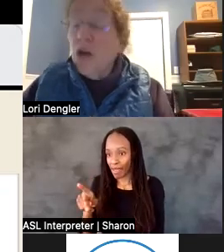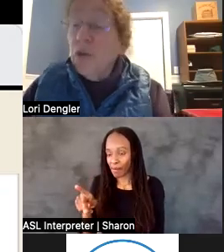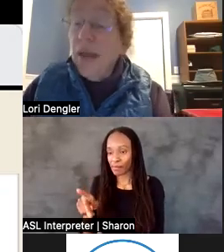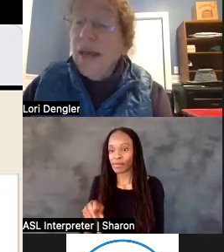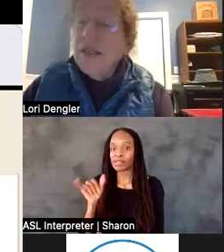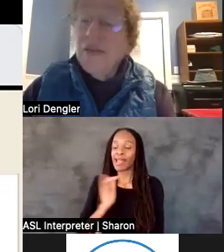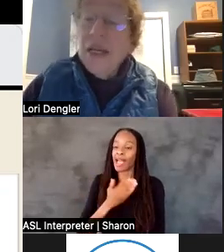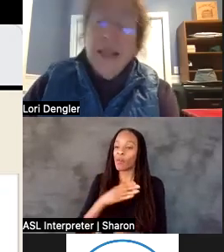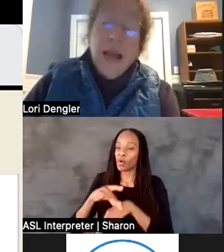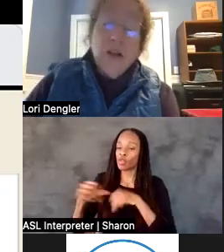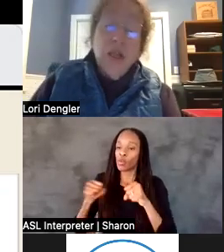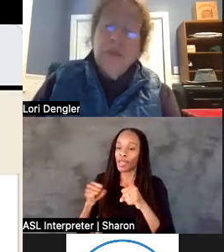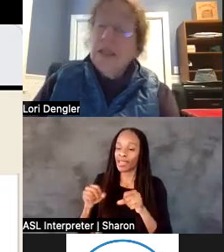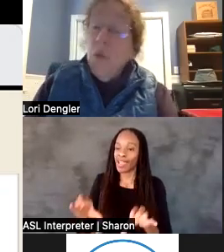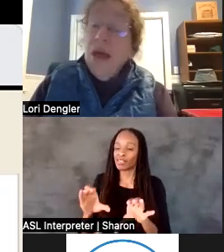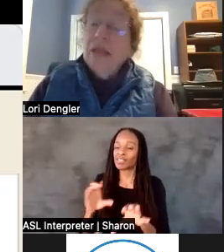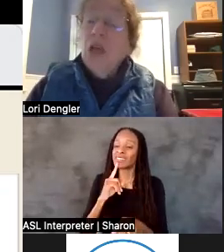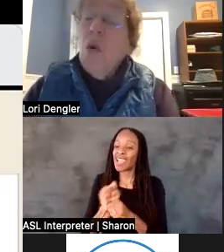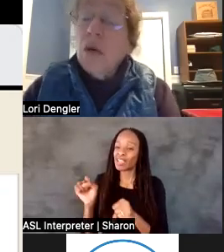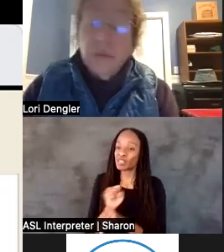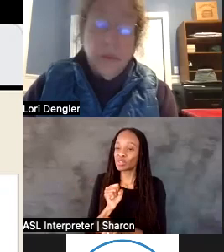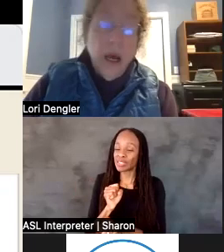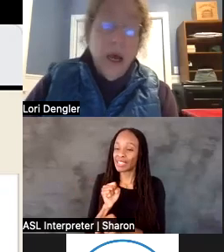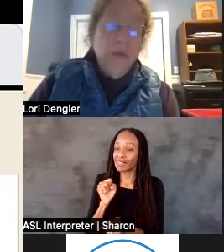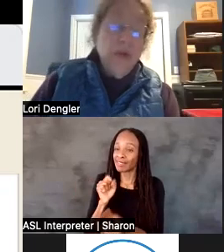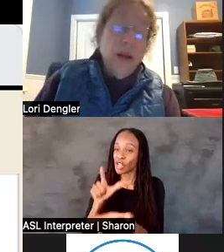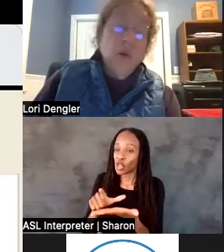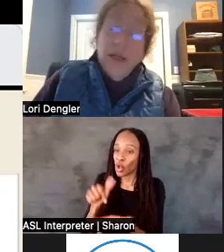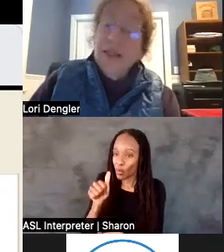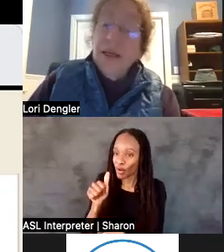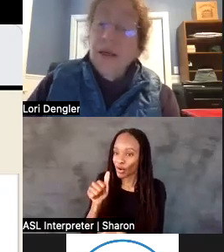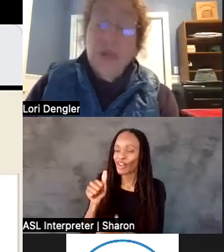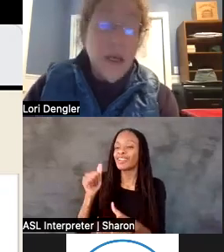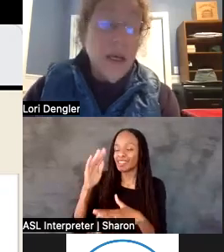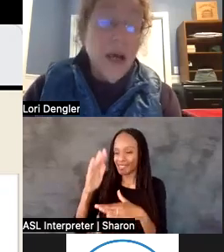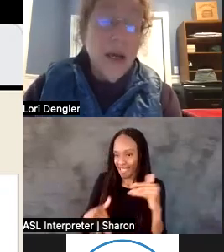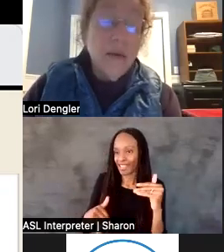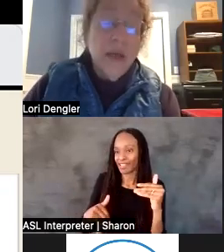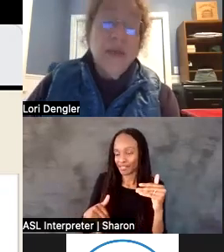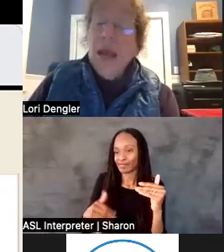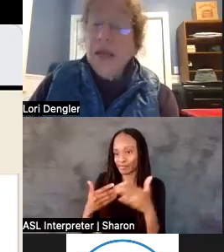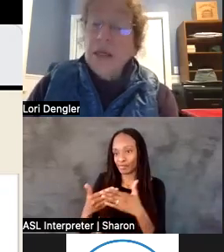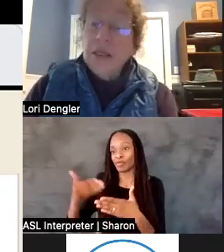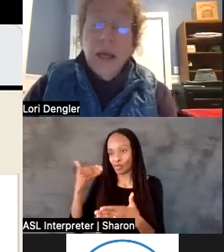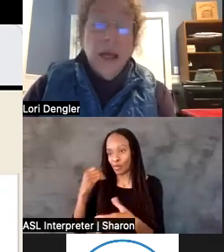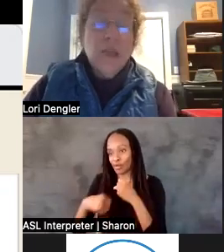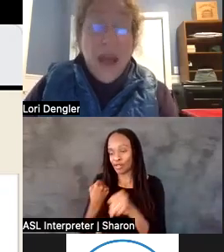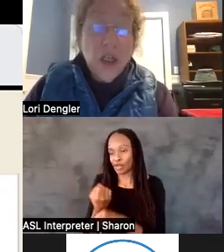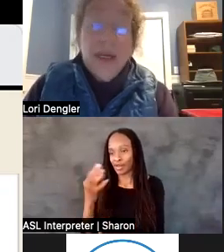our earthquake activity has actually been somewhat lower than what it was in the